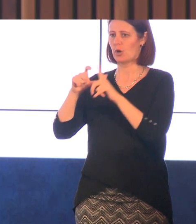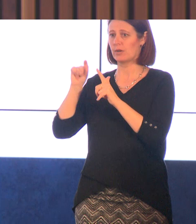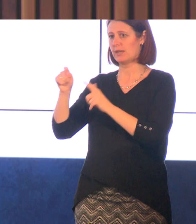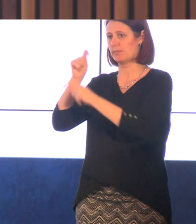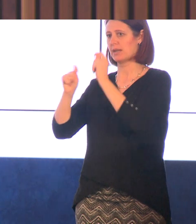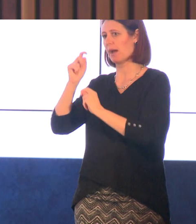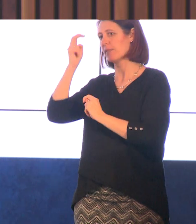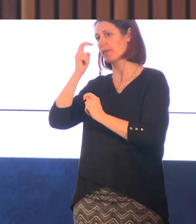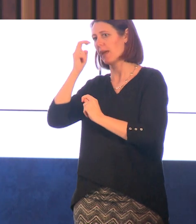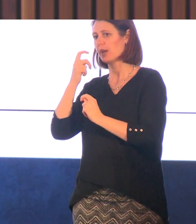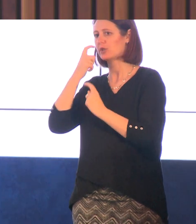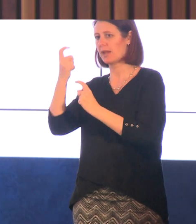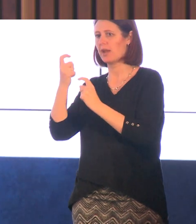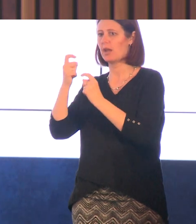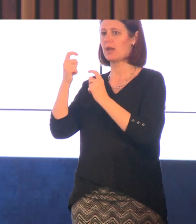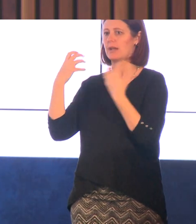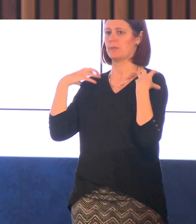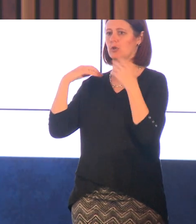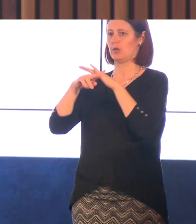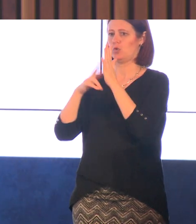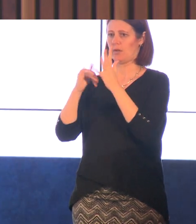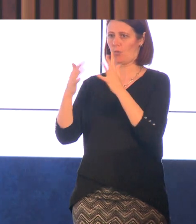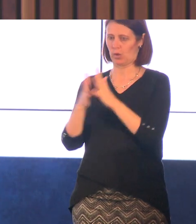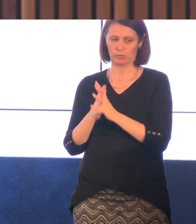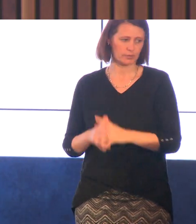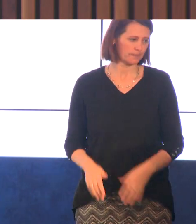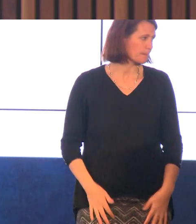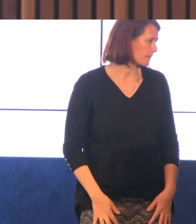Commissioner in New South Wales. So